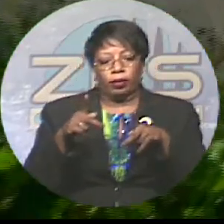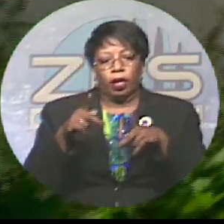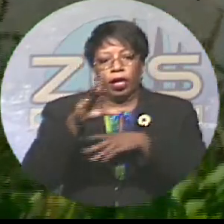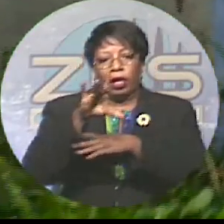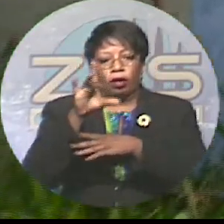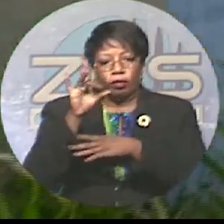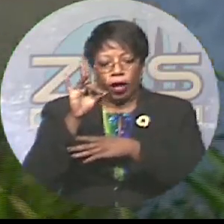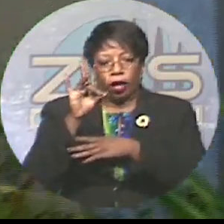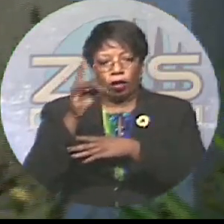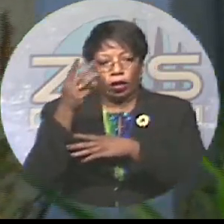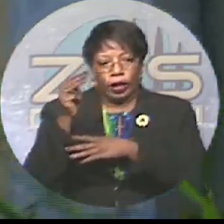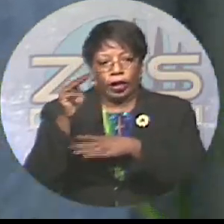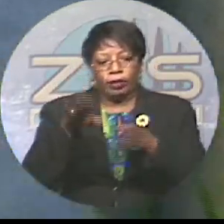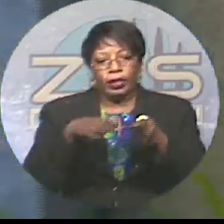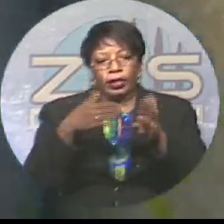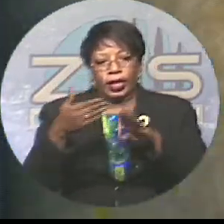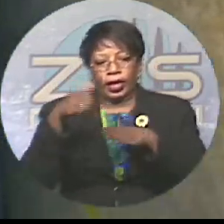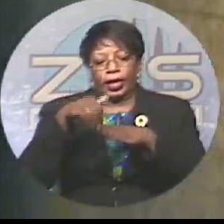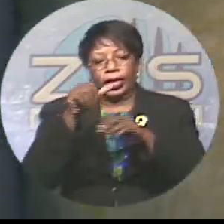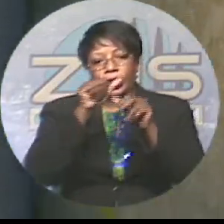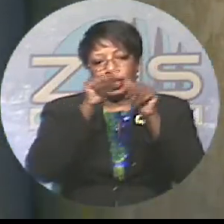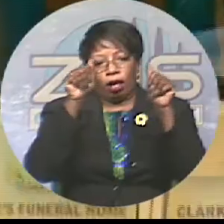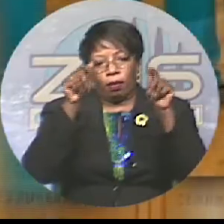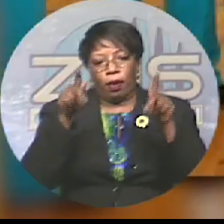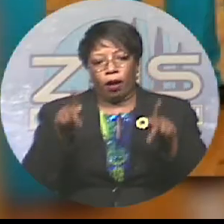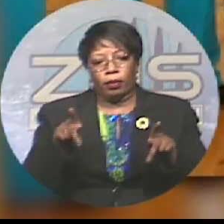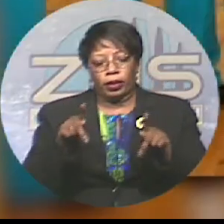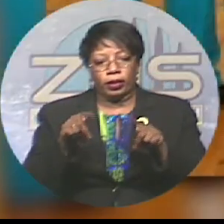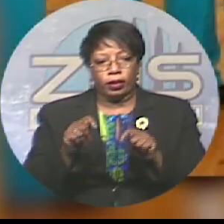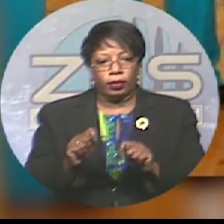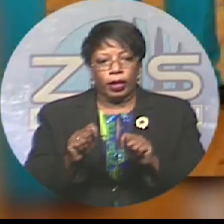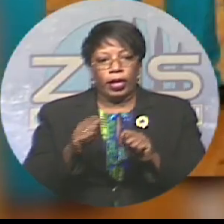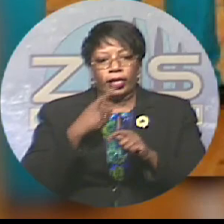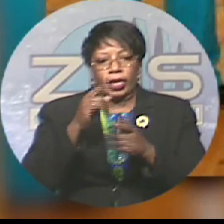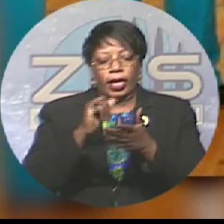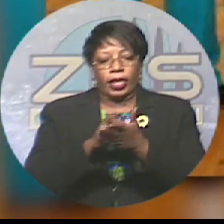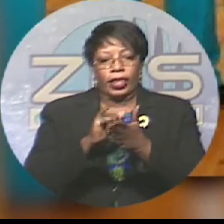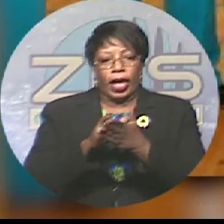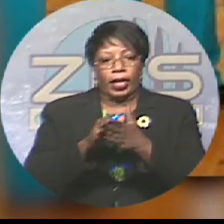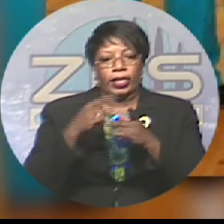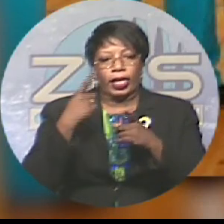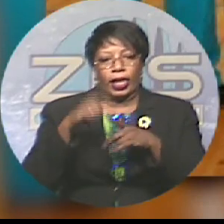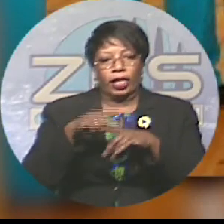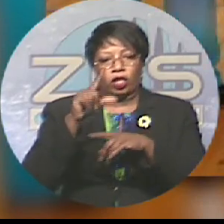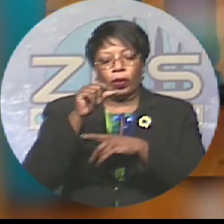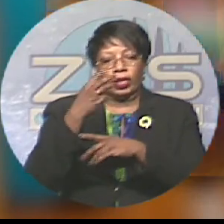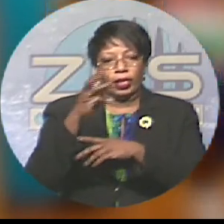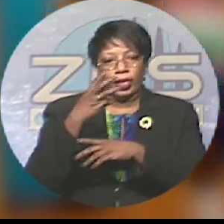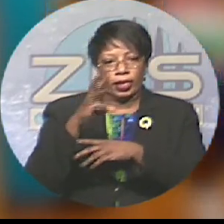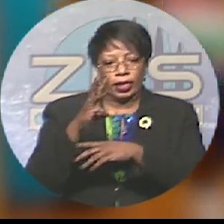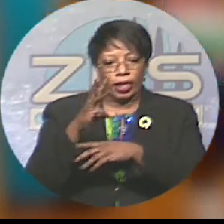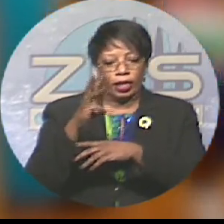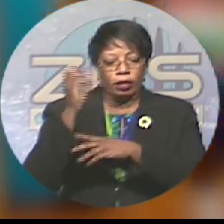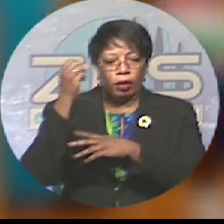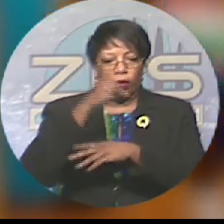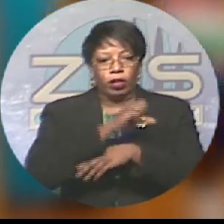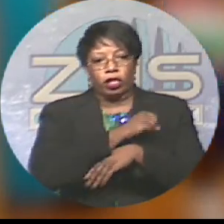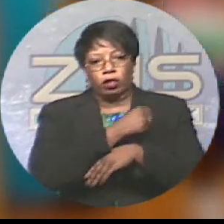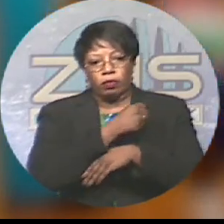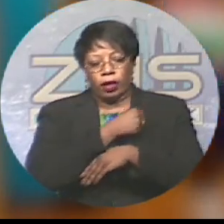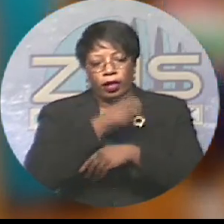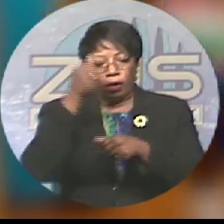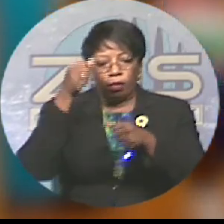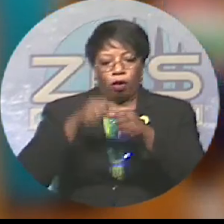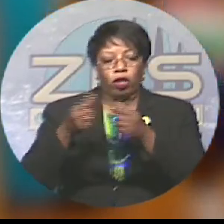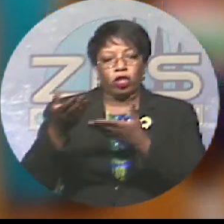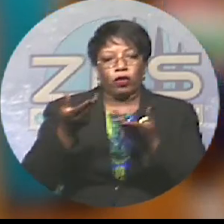dead in a St. Albans Drive apartment earlier this week. Volleyball officials have dubbed 2016 the year of DeVince Smith, and a memorial service was held